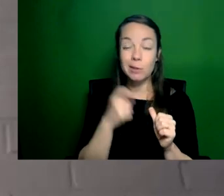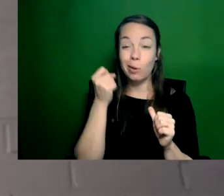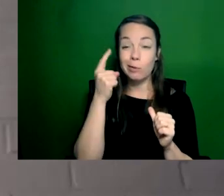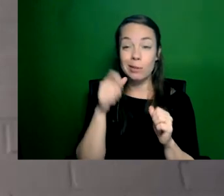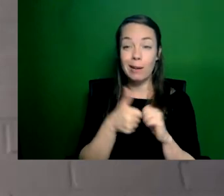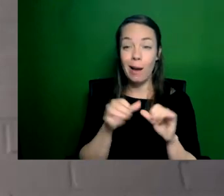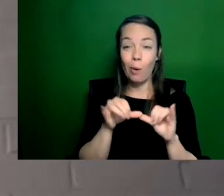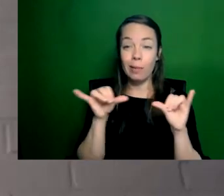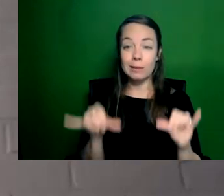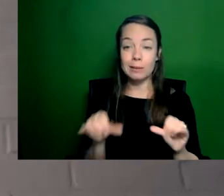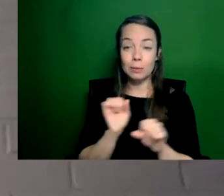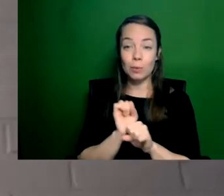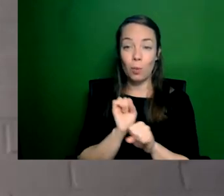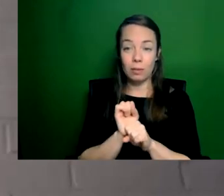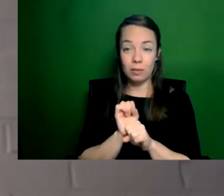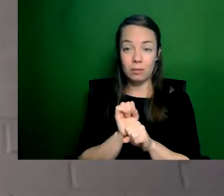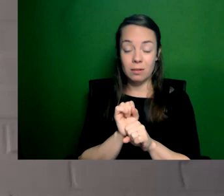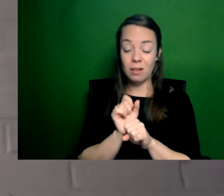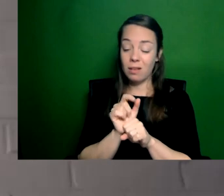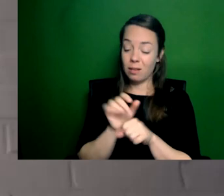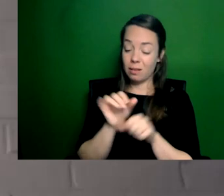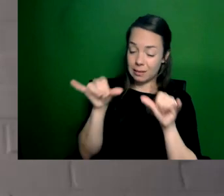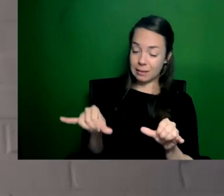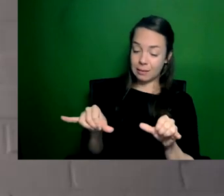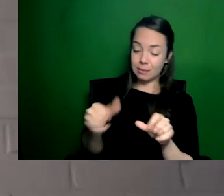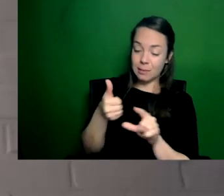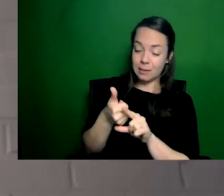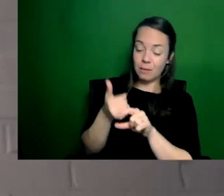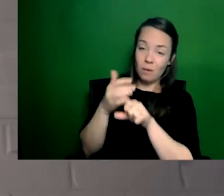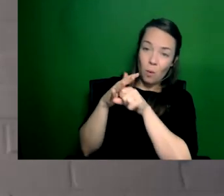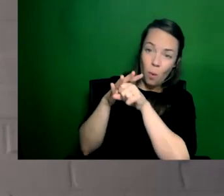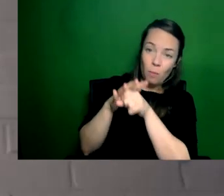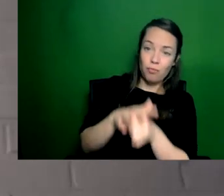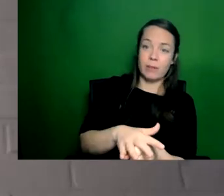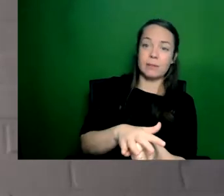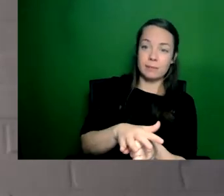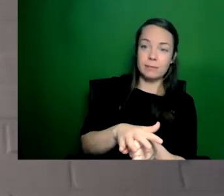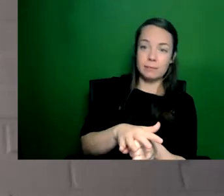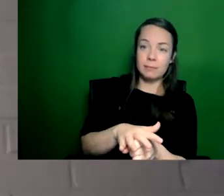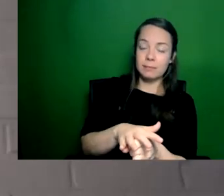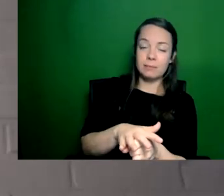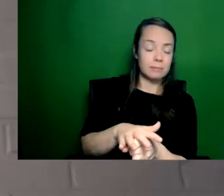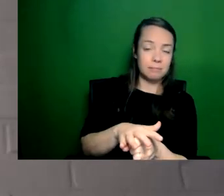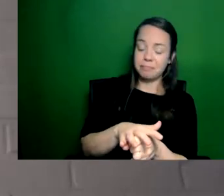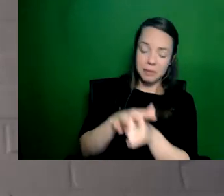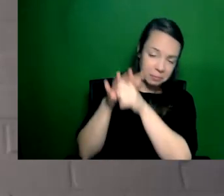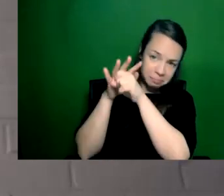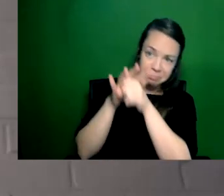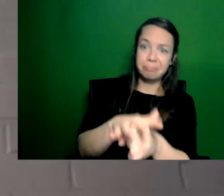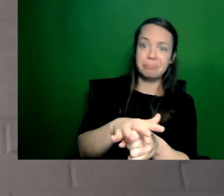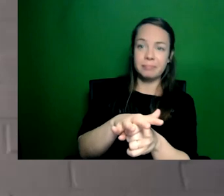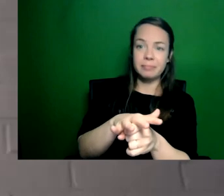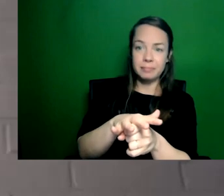and systems are oppressive in and of themselves, okay? So systems, you know, are the, if you will, are